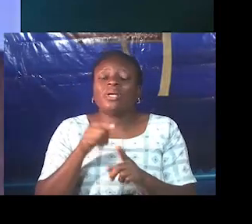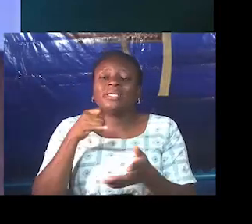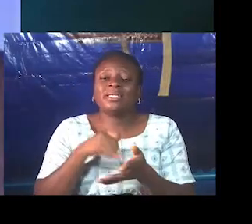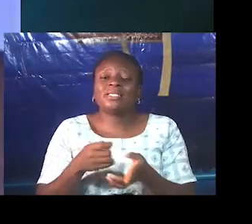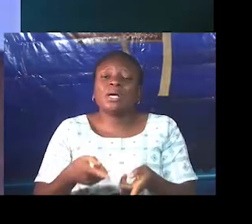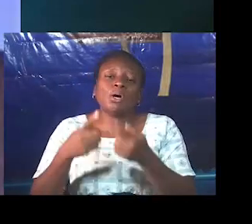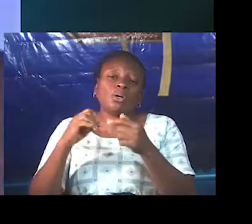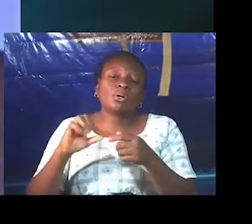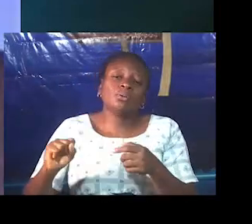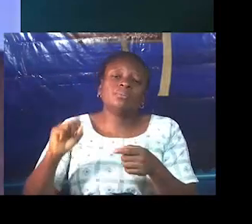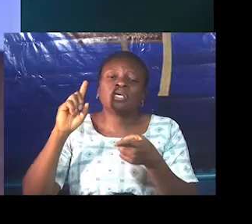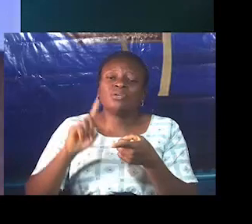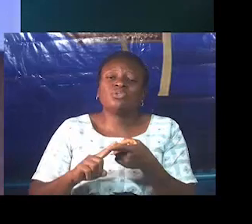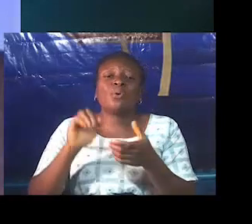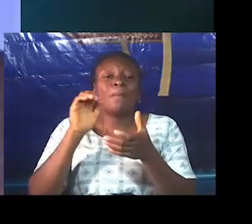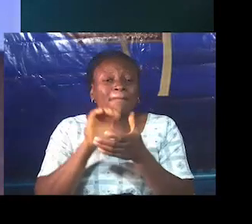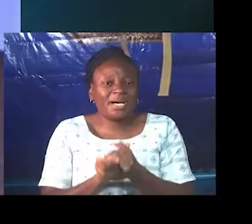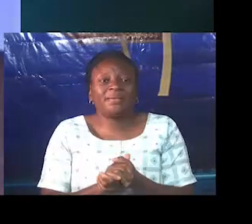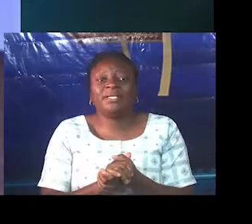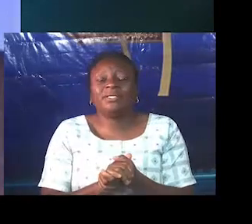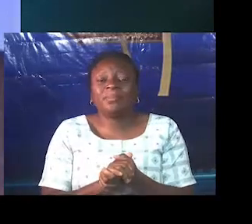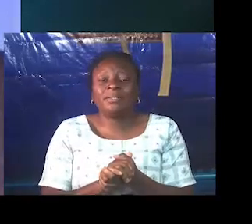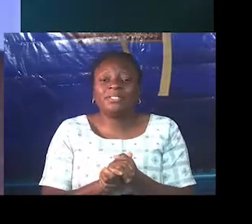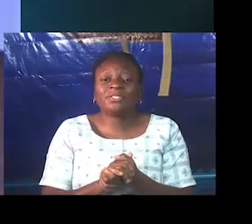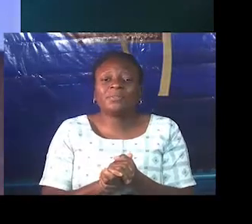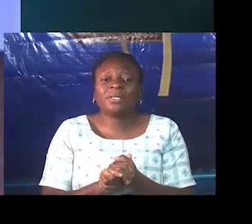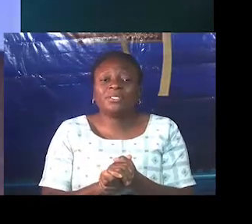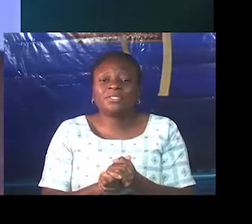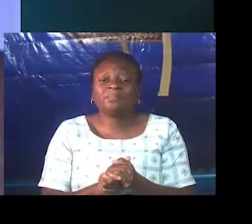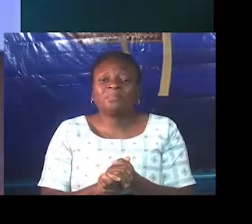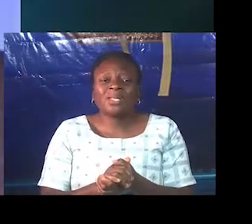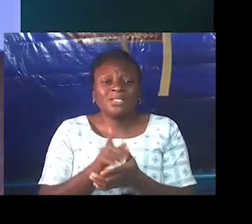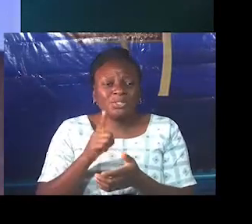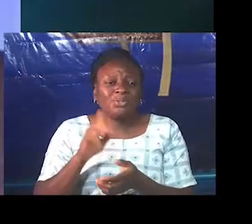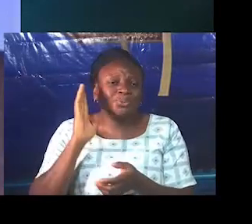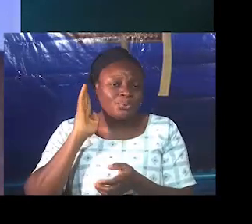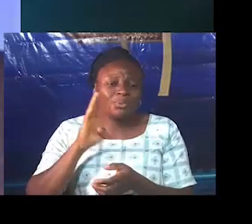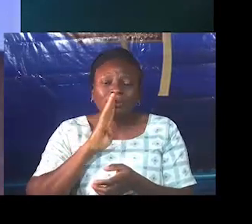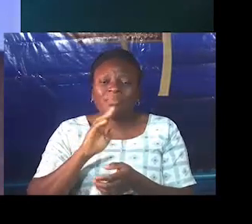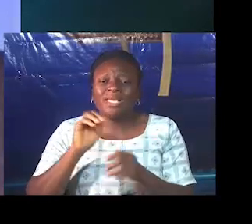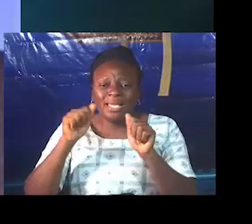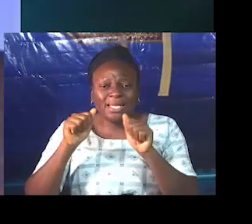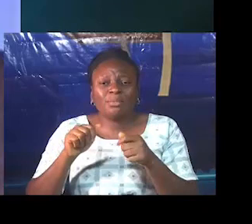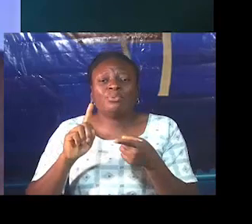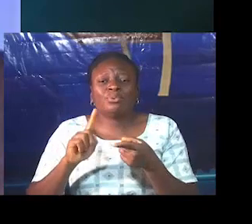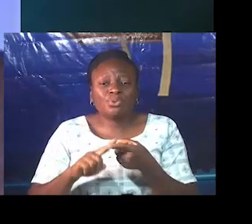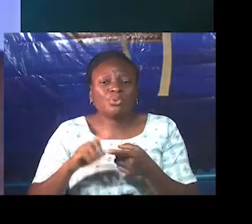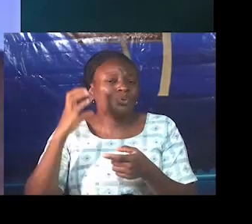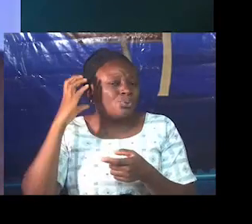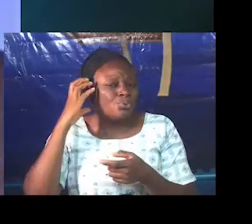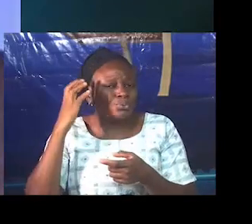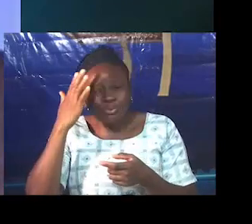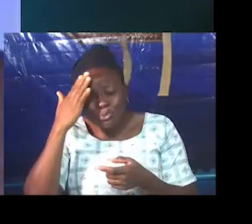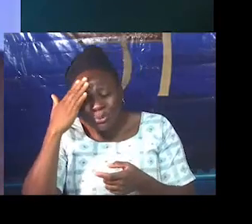thing. So the way God has been leading you, the way God has been speaking to you, which we are now going to start